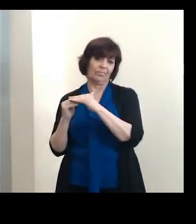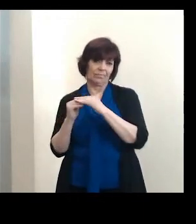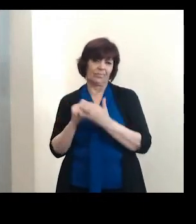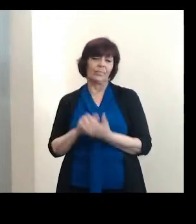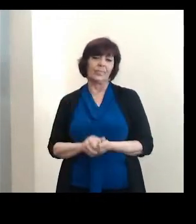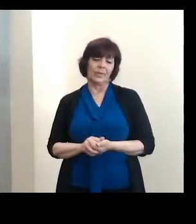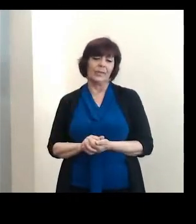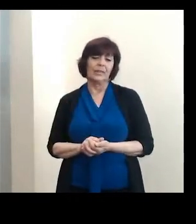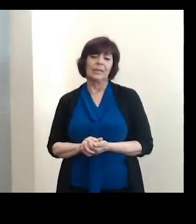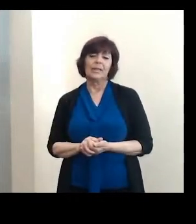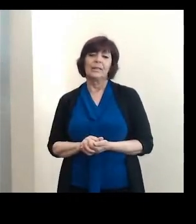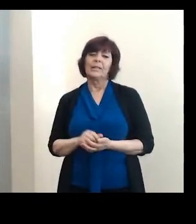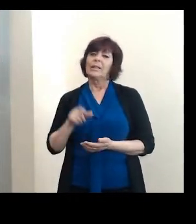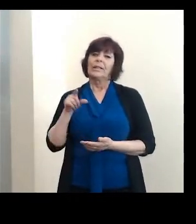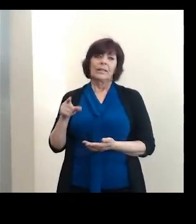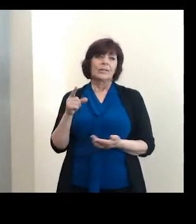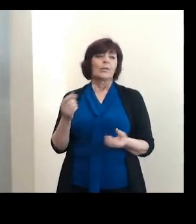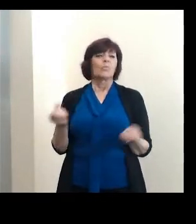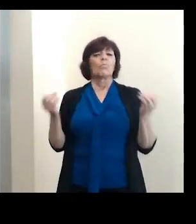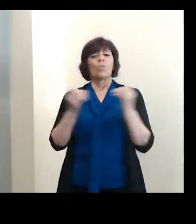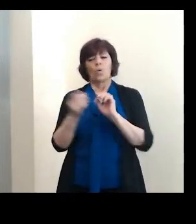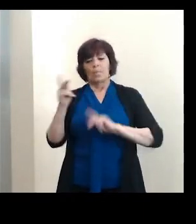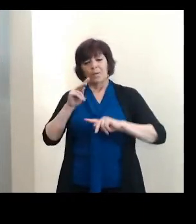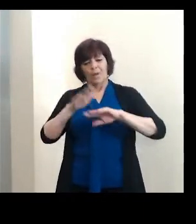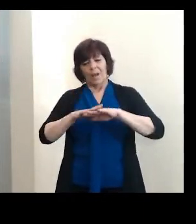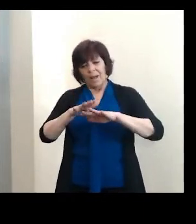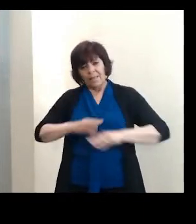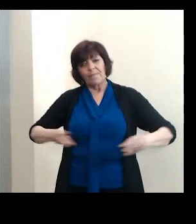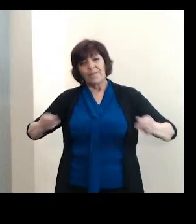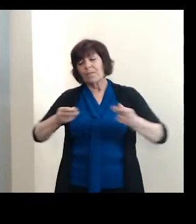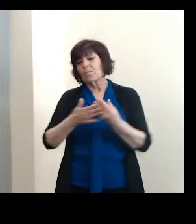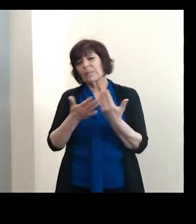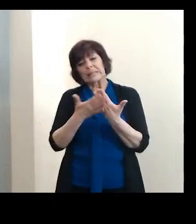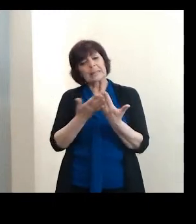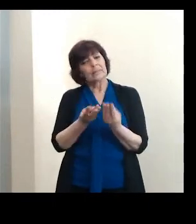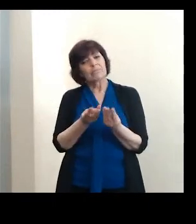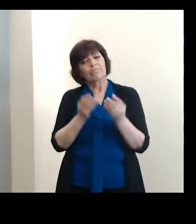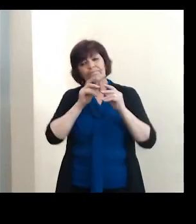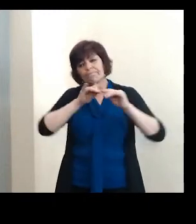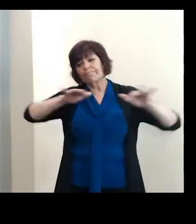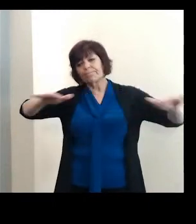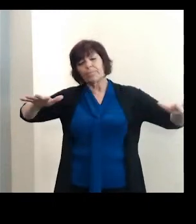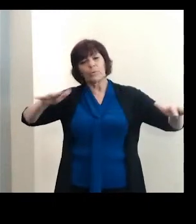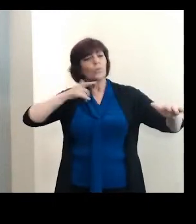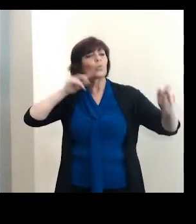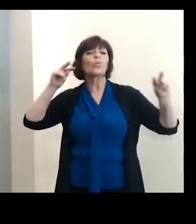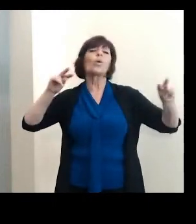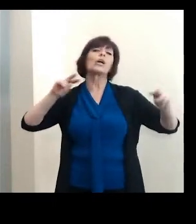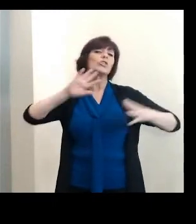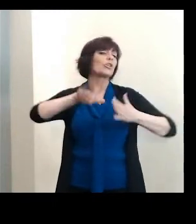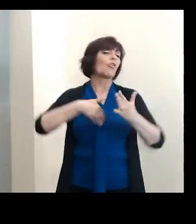per team on the field, there's a much greater risk of transmission as well. So we're monitoring it all,